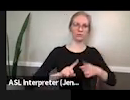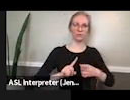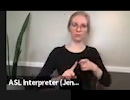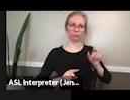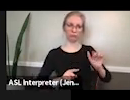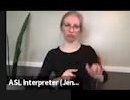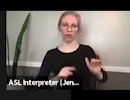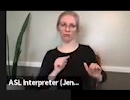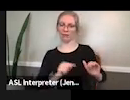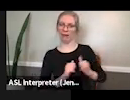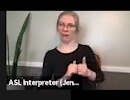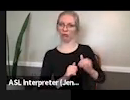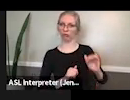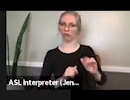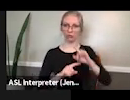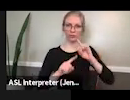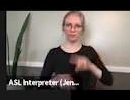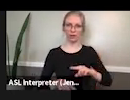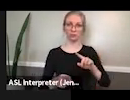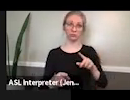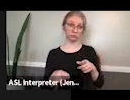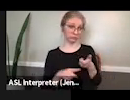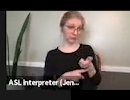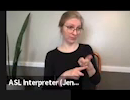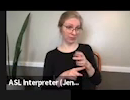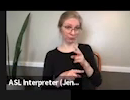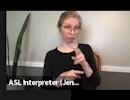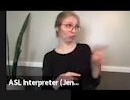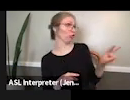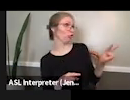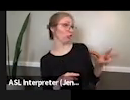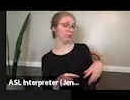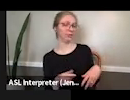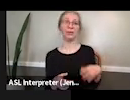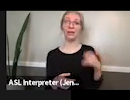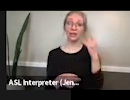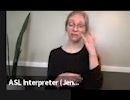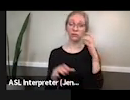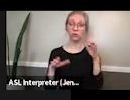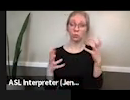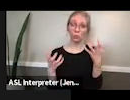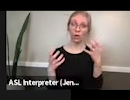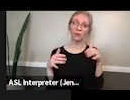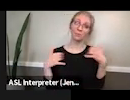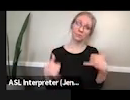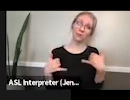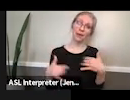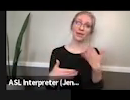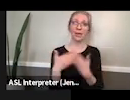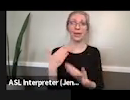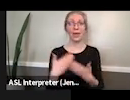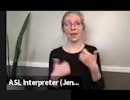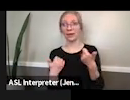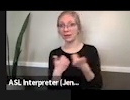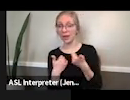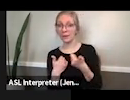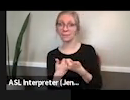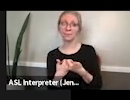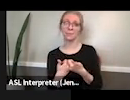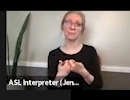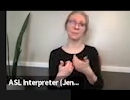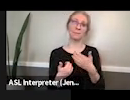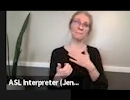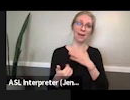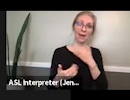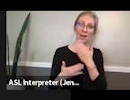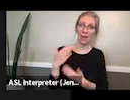child responds. Does the child take a turn? If you want to play that hand game, my hand, the sibling's hand,